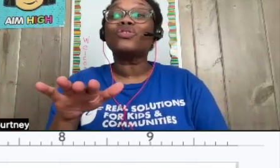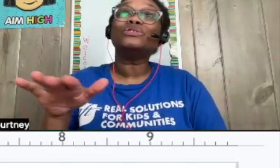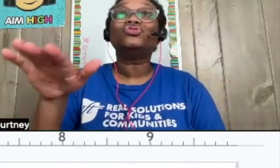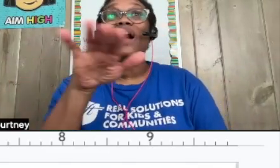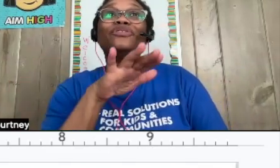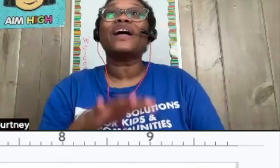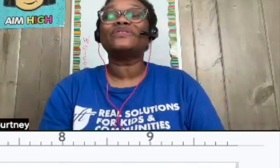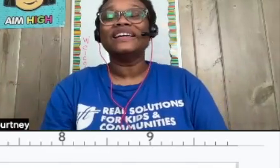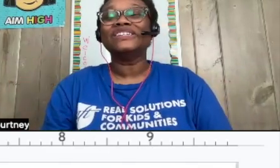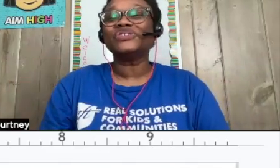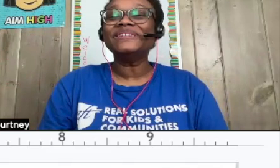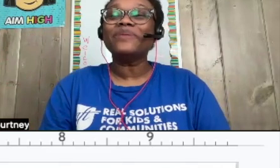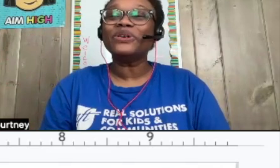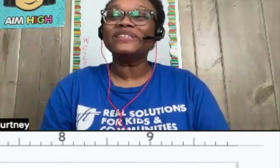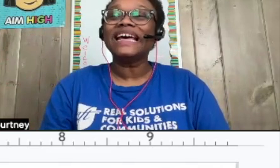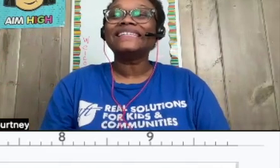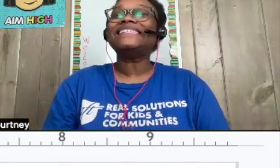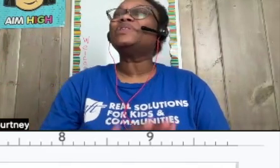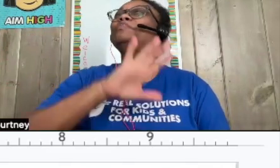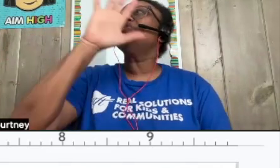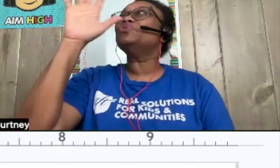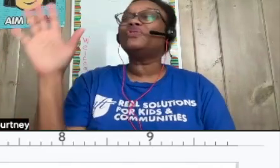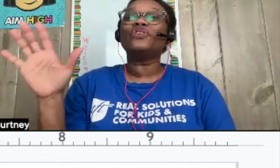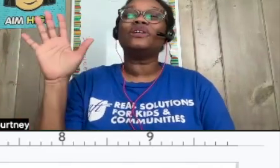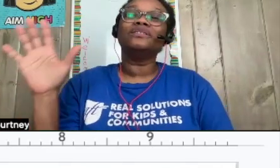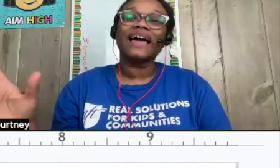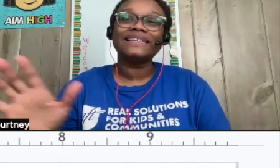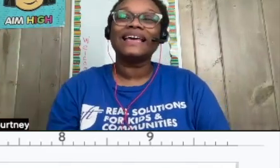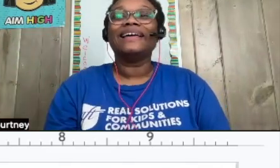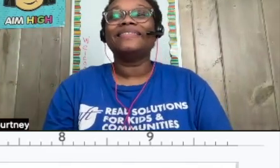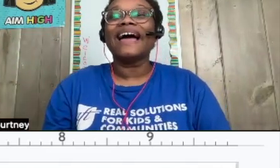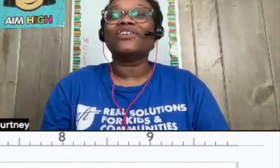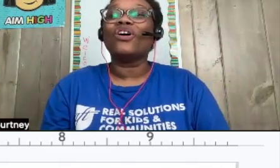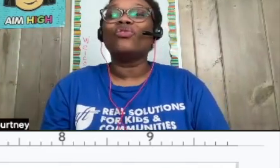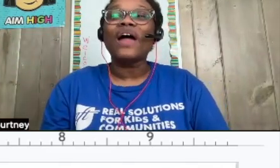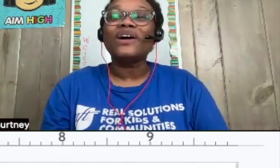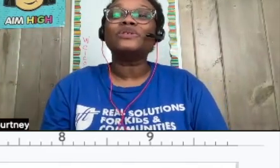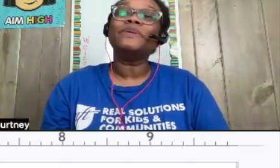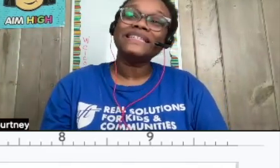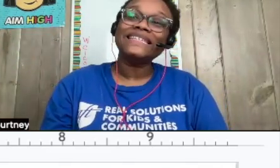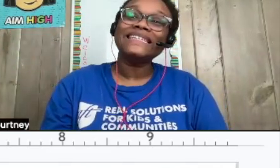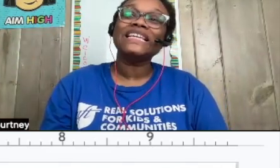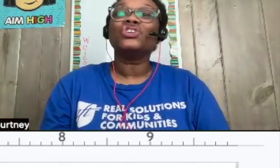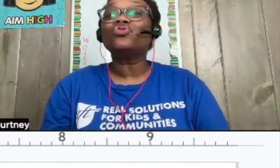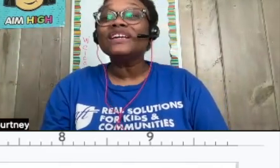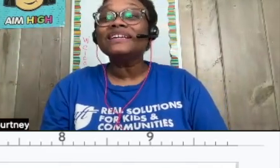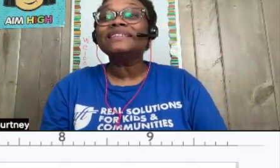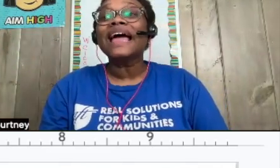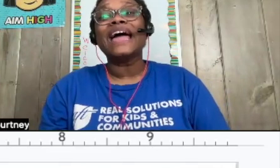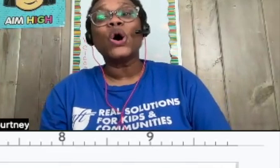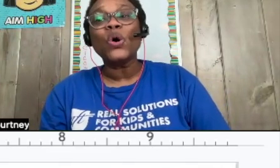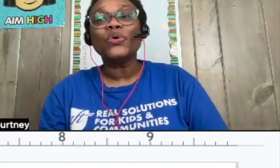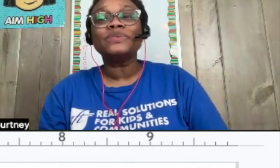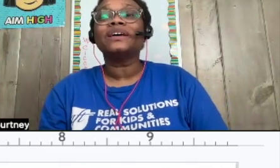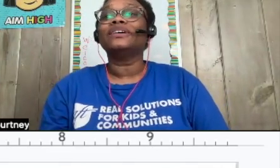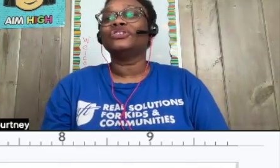a walk or drive around certain neighborhoods to see the beautiful lights that are around businesses, trees,